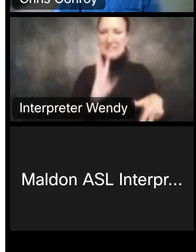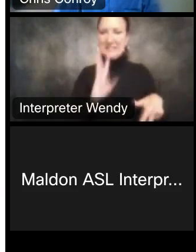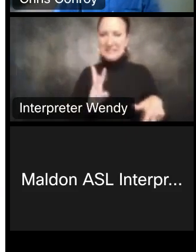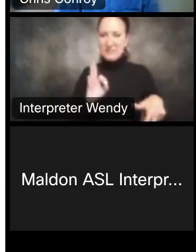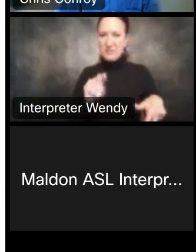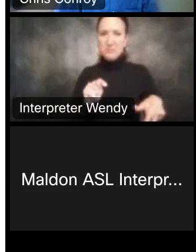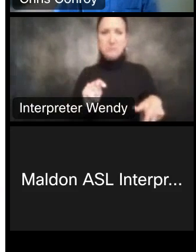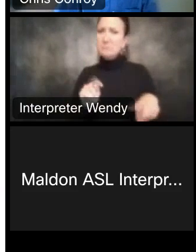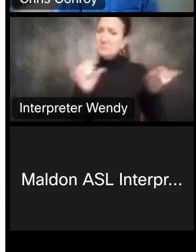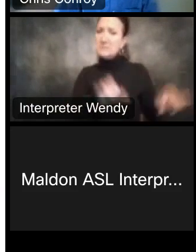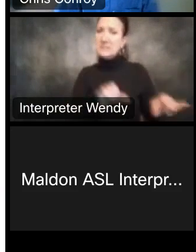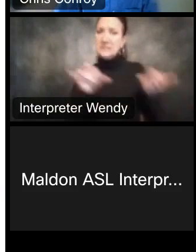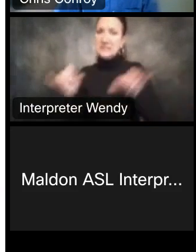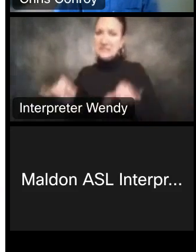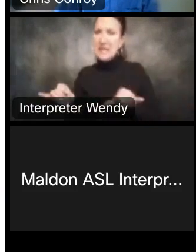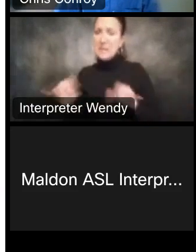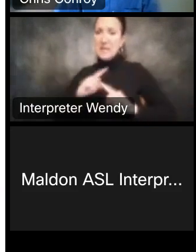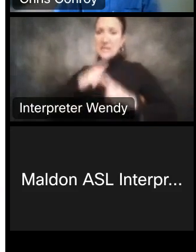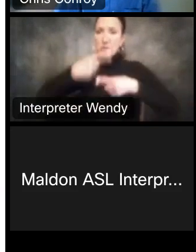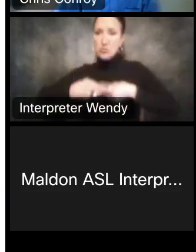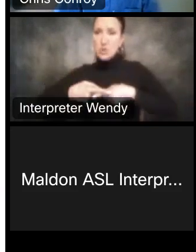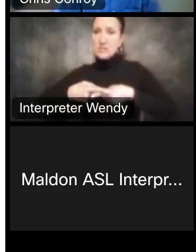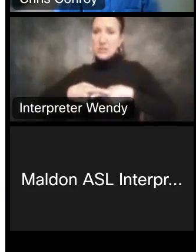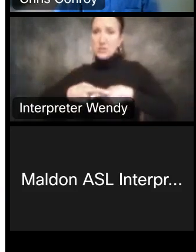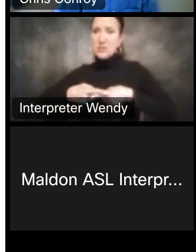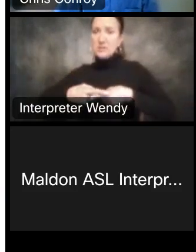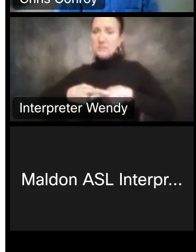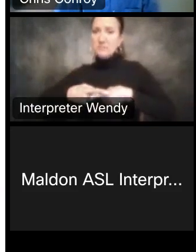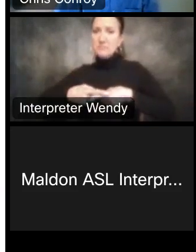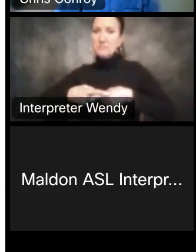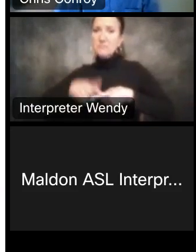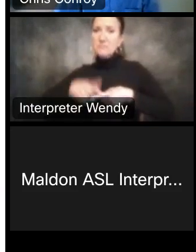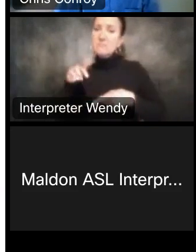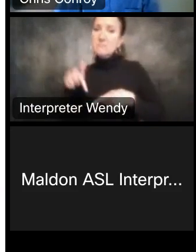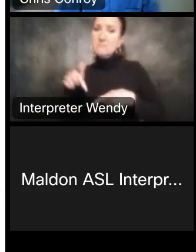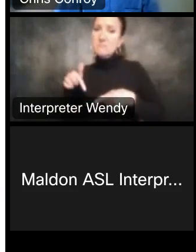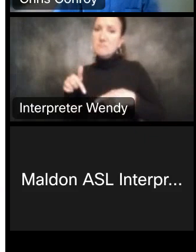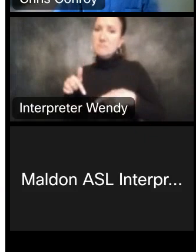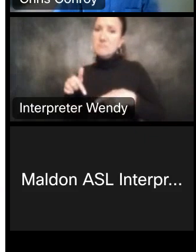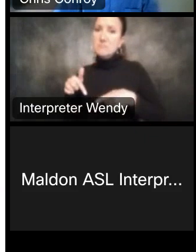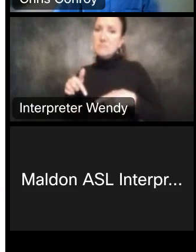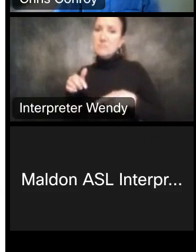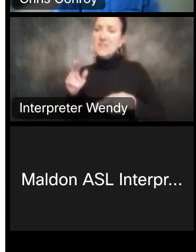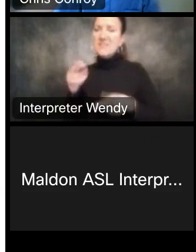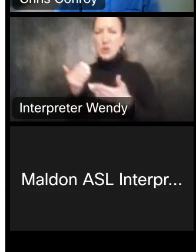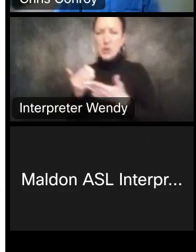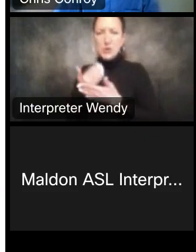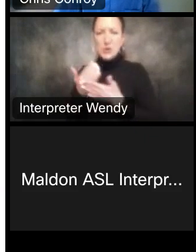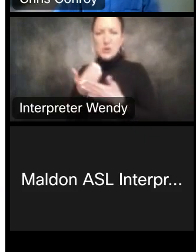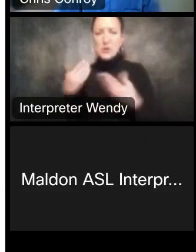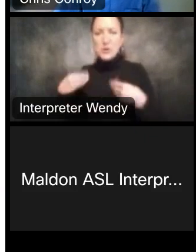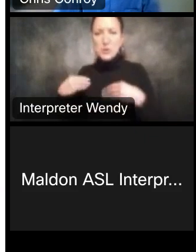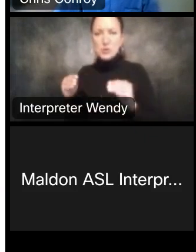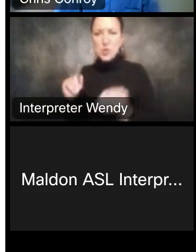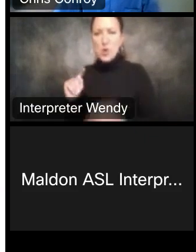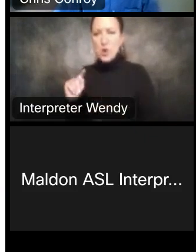cross section that was, as Jamie pointed out in the last slide, just constructed outside of new Target in